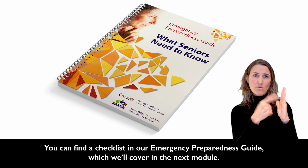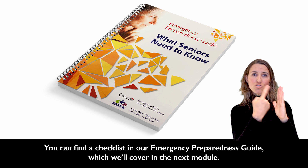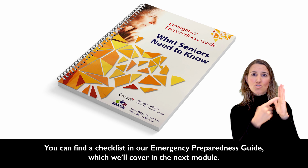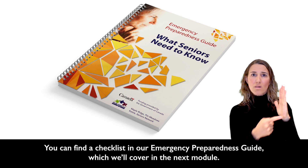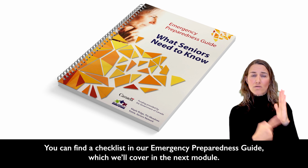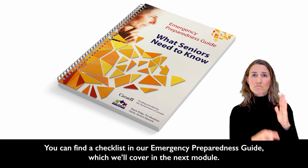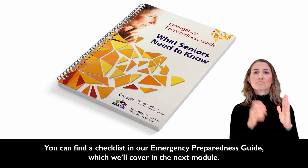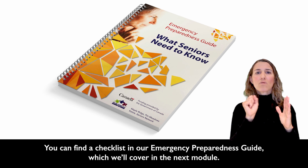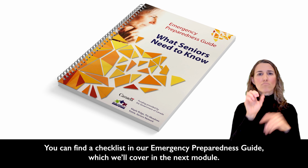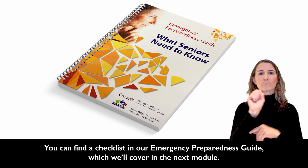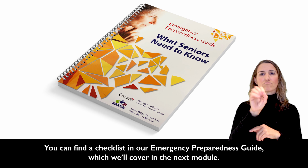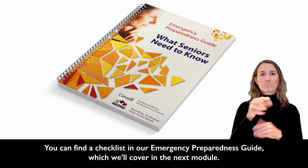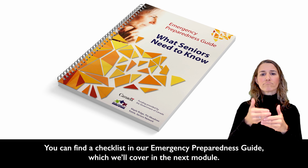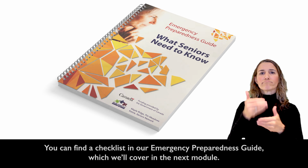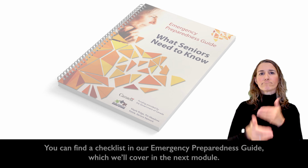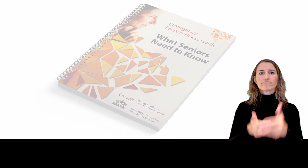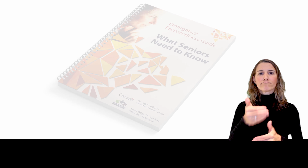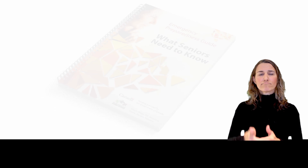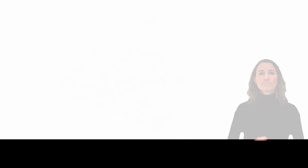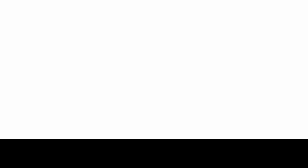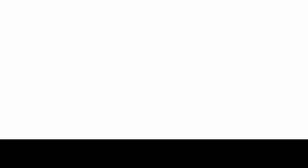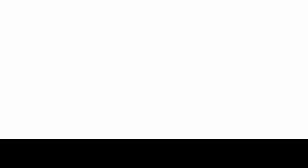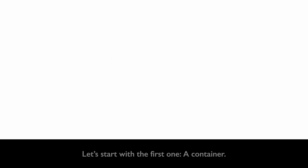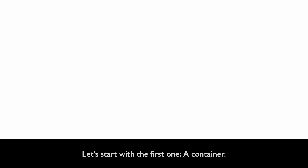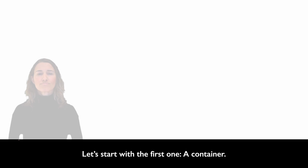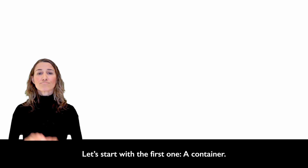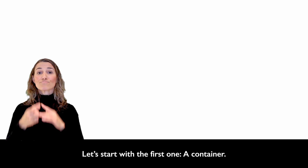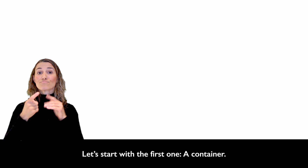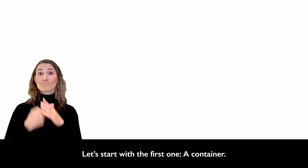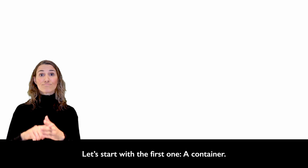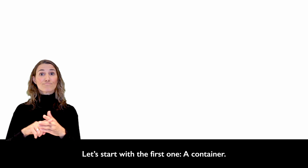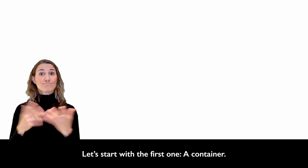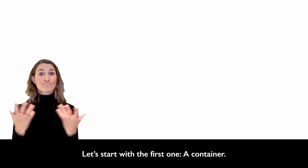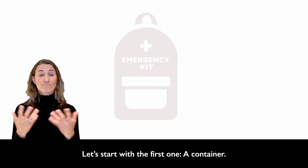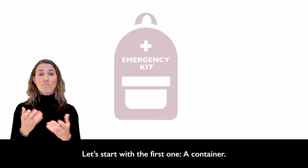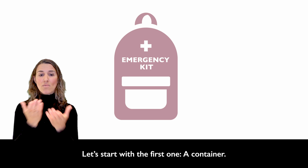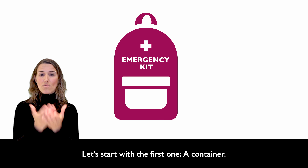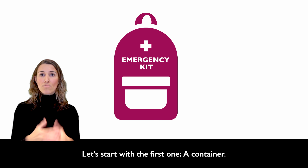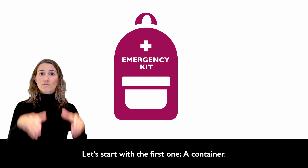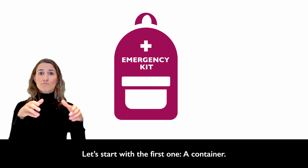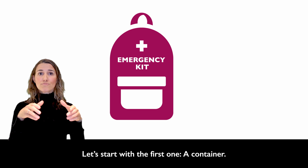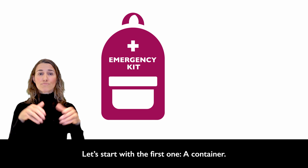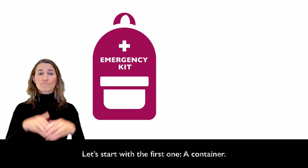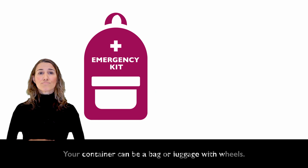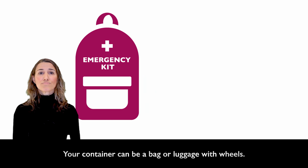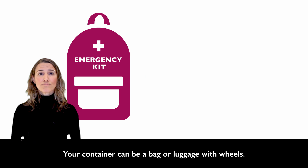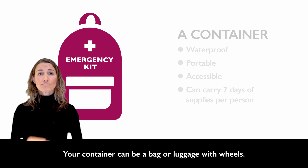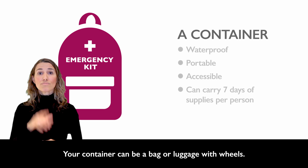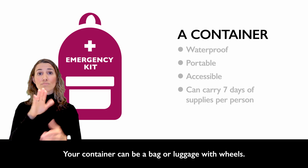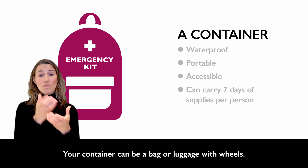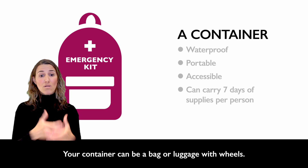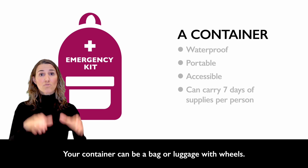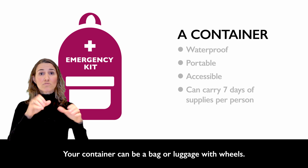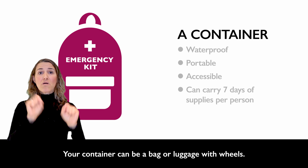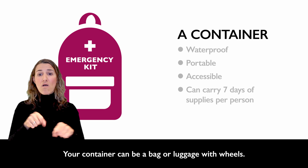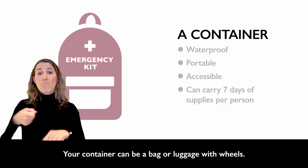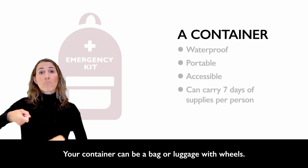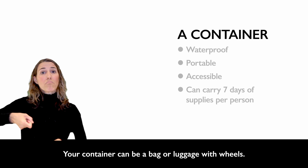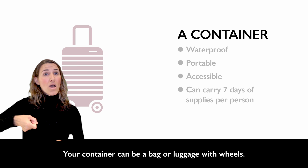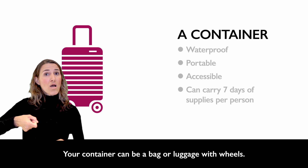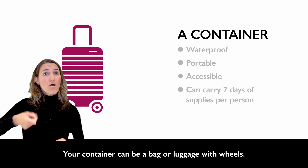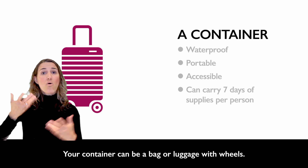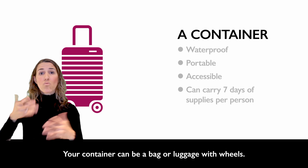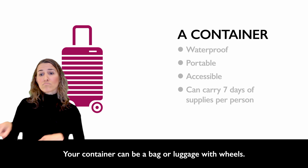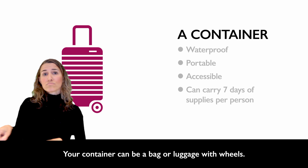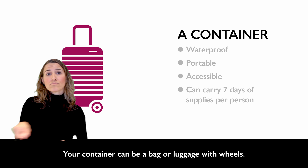Guide, which we'll cover in the next module. Let's start with the first one, a container. Your container can be a